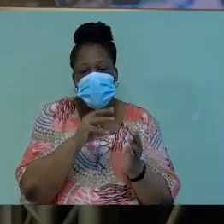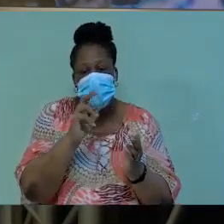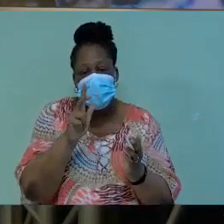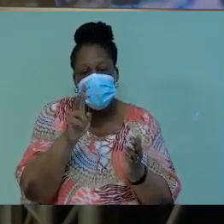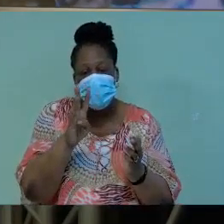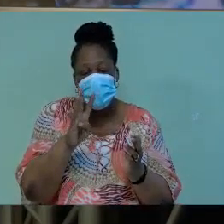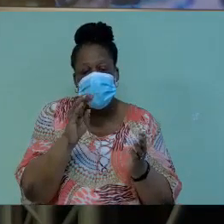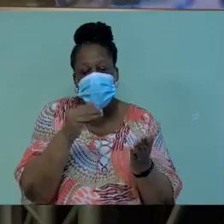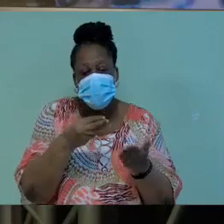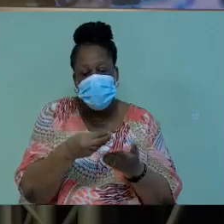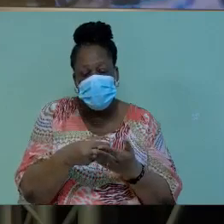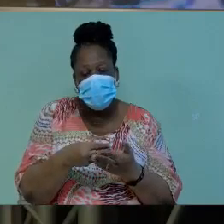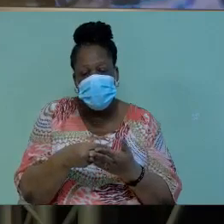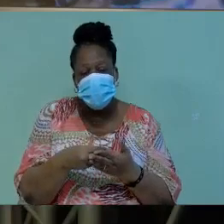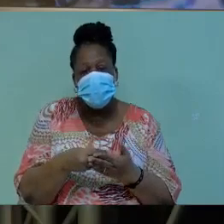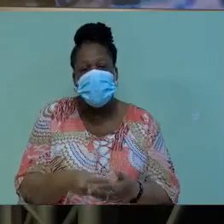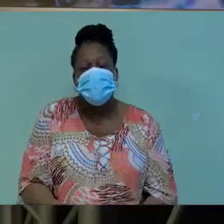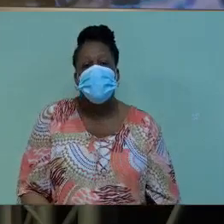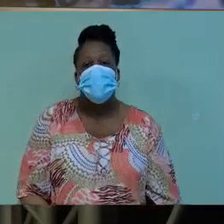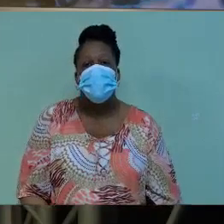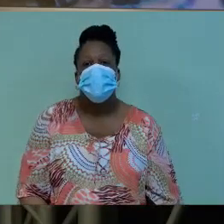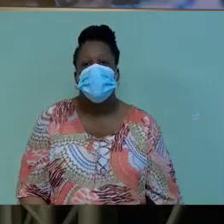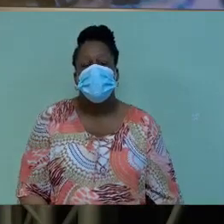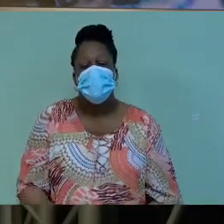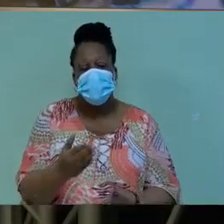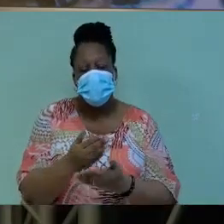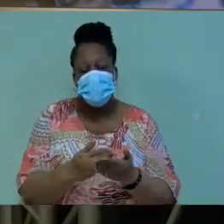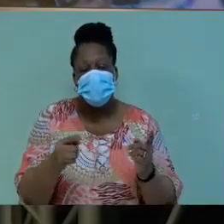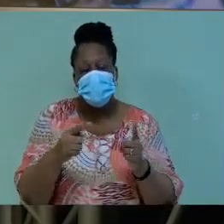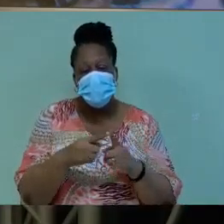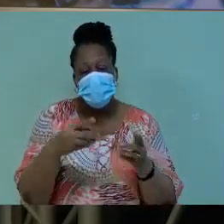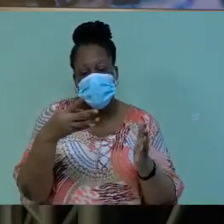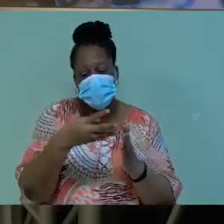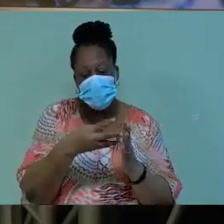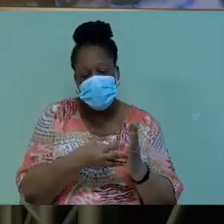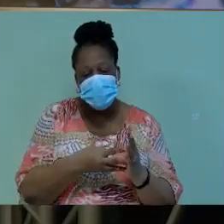$177,034. Donation towards testing kits, some